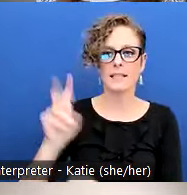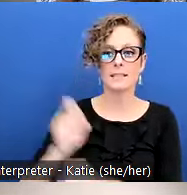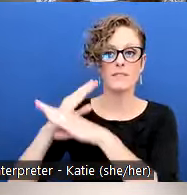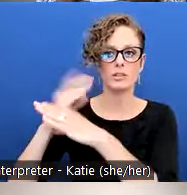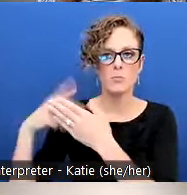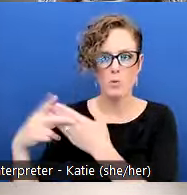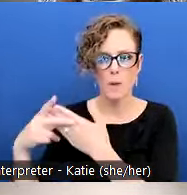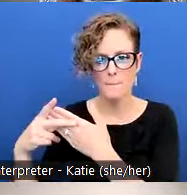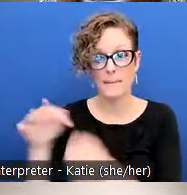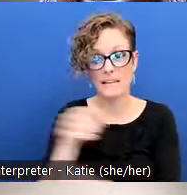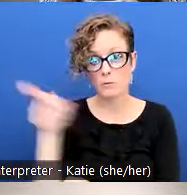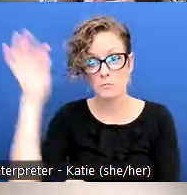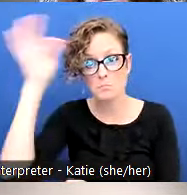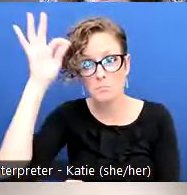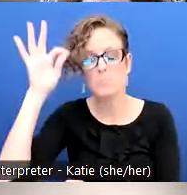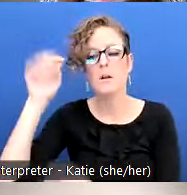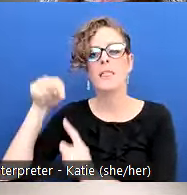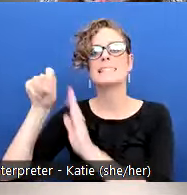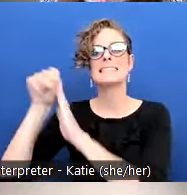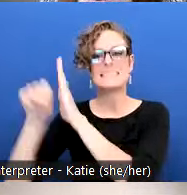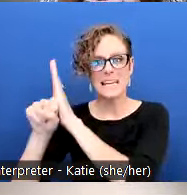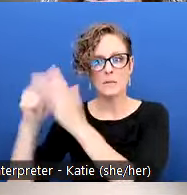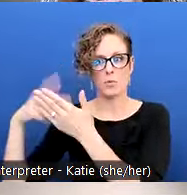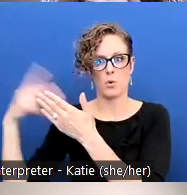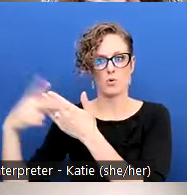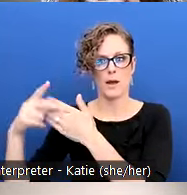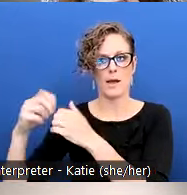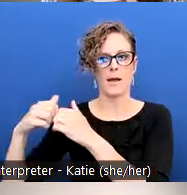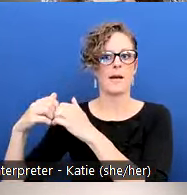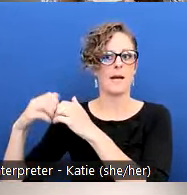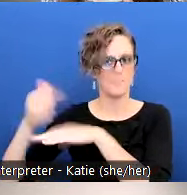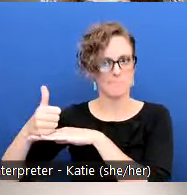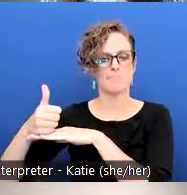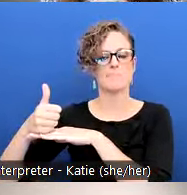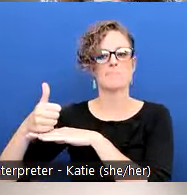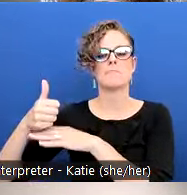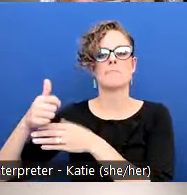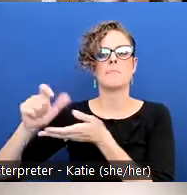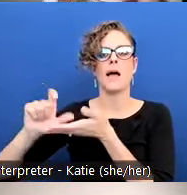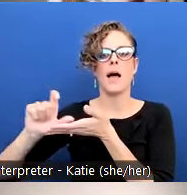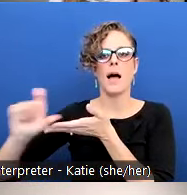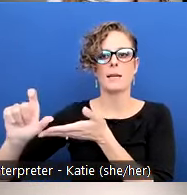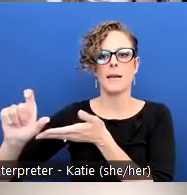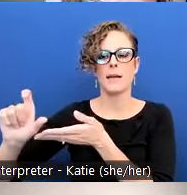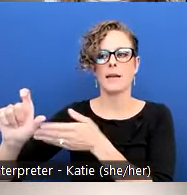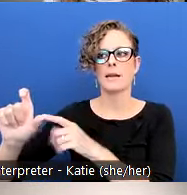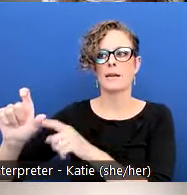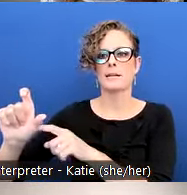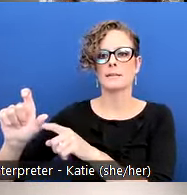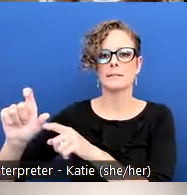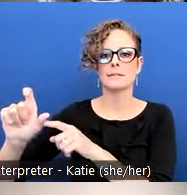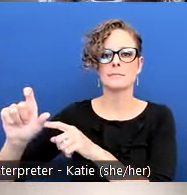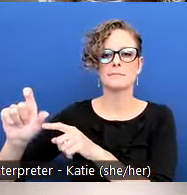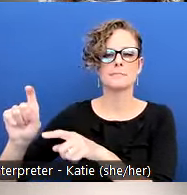not aware, this is the state program that allocates a different piece of